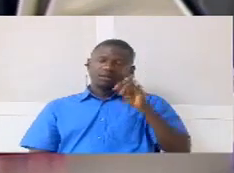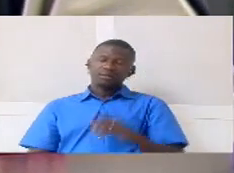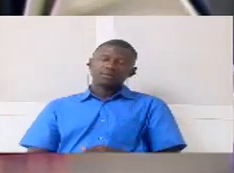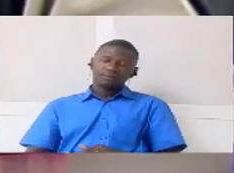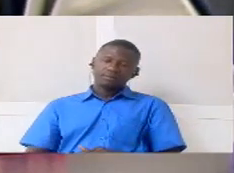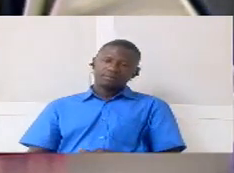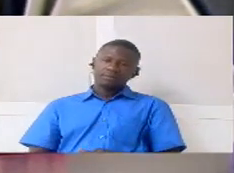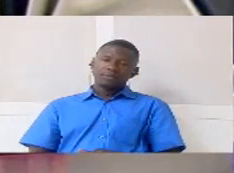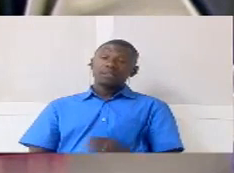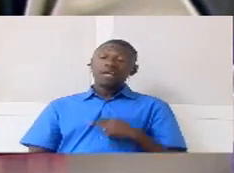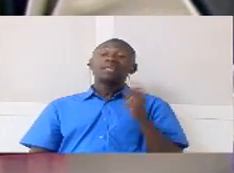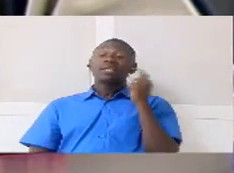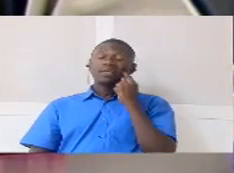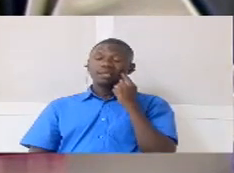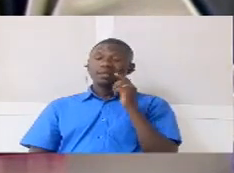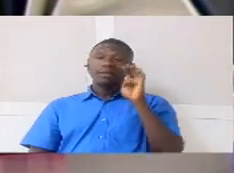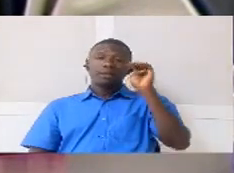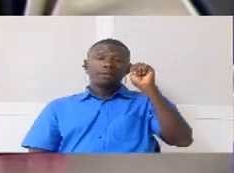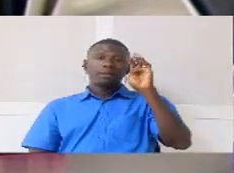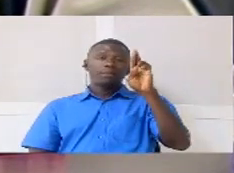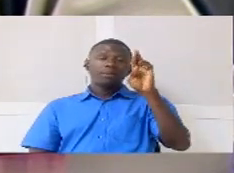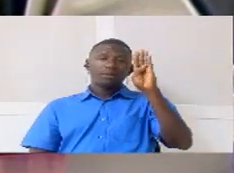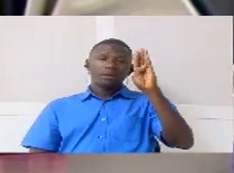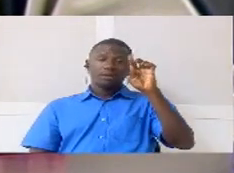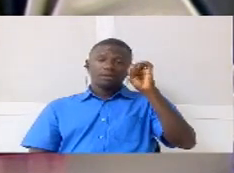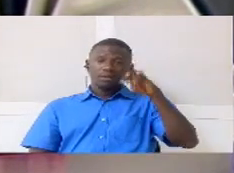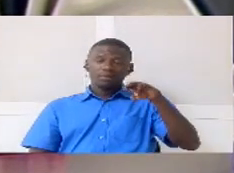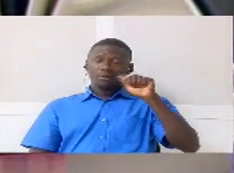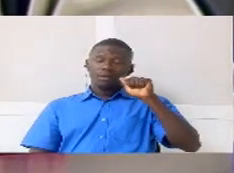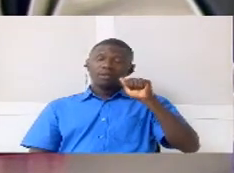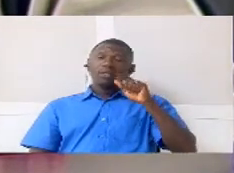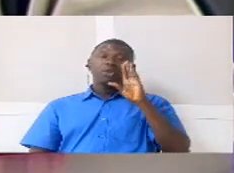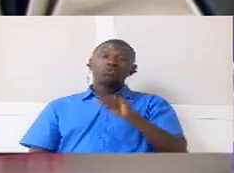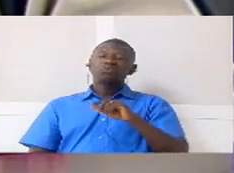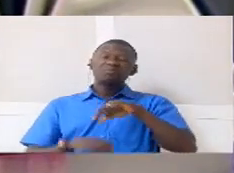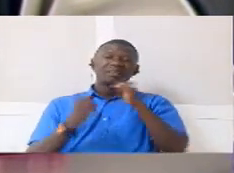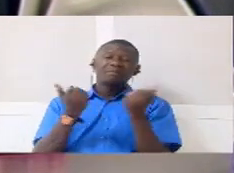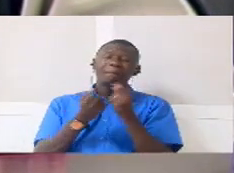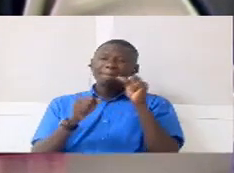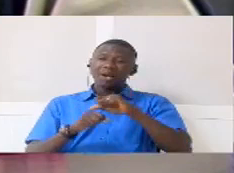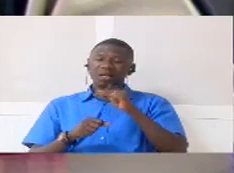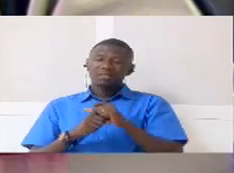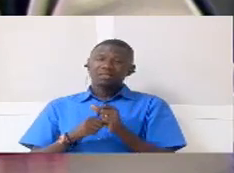that, that day, Ibrahima Jame conducted a big operation at mile